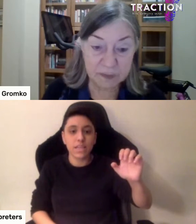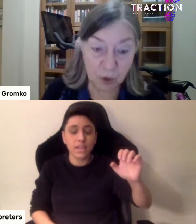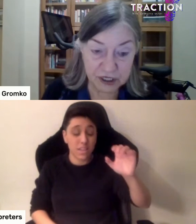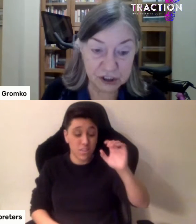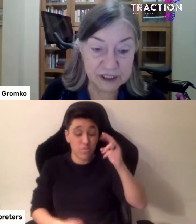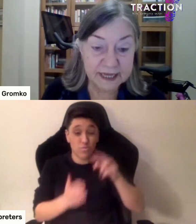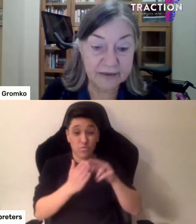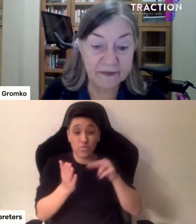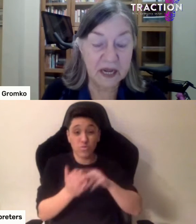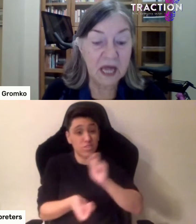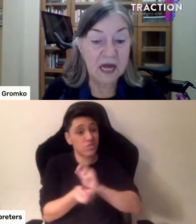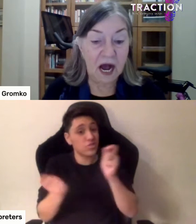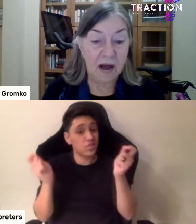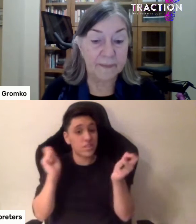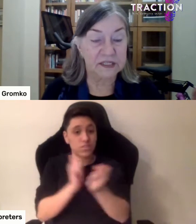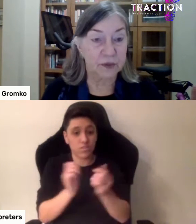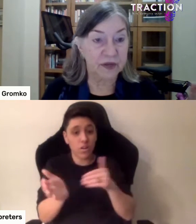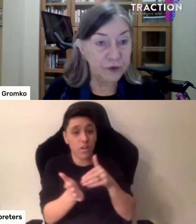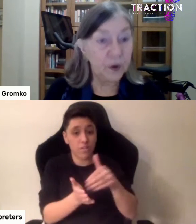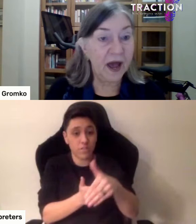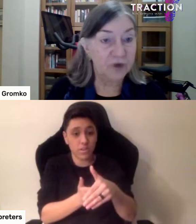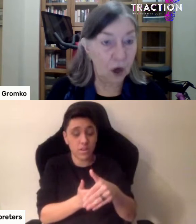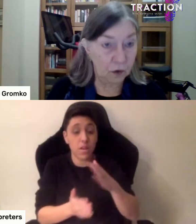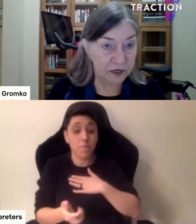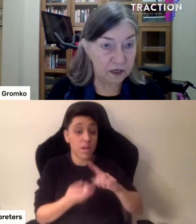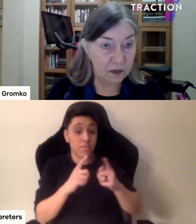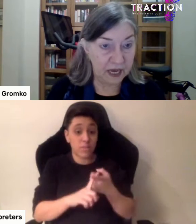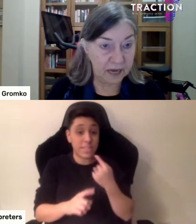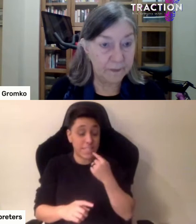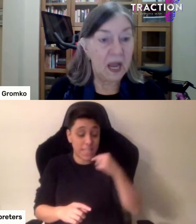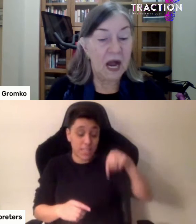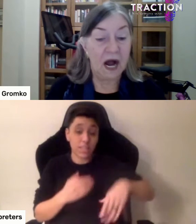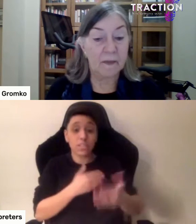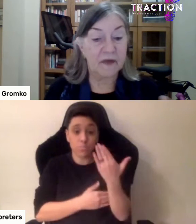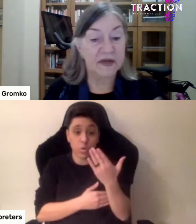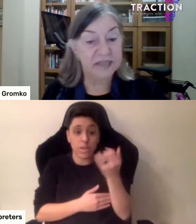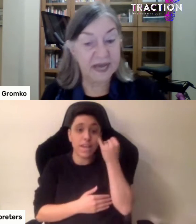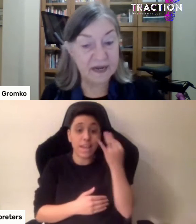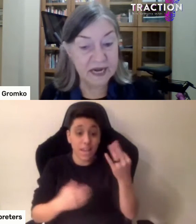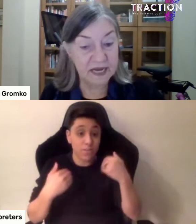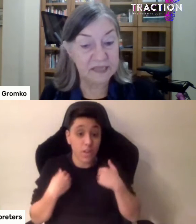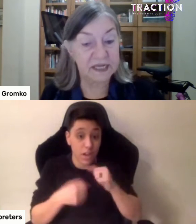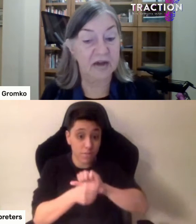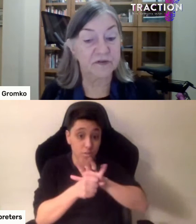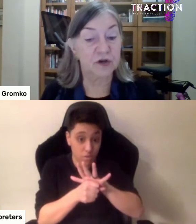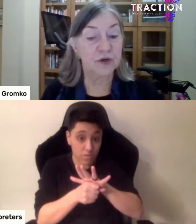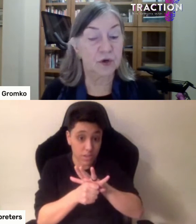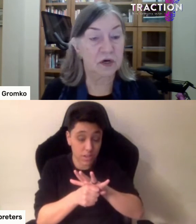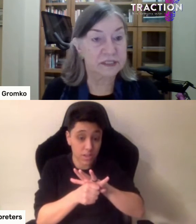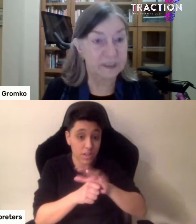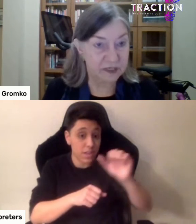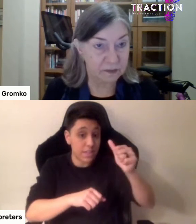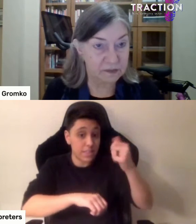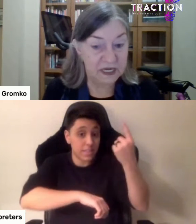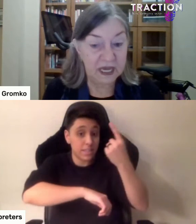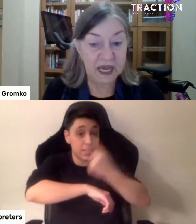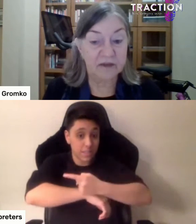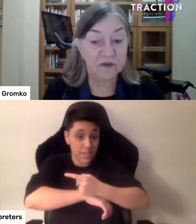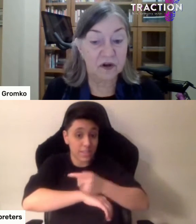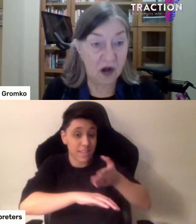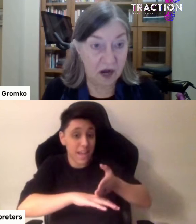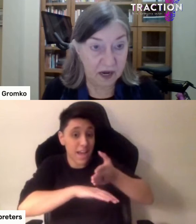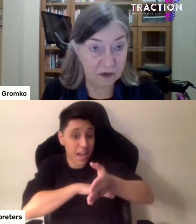she said this morning. She said that so if you have COVID, okay, that 10 days after your